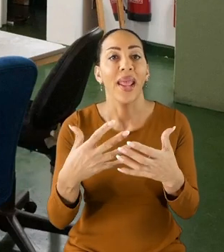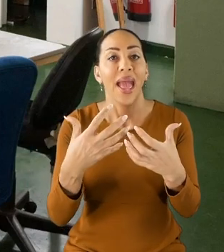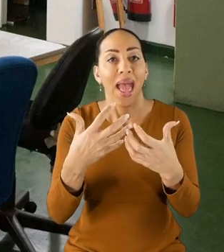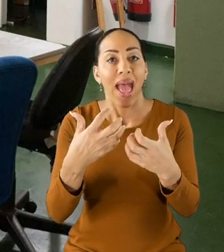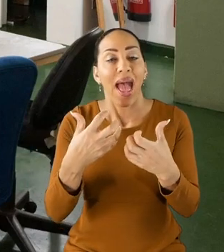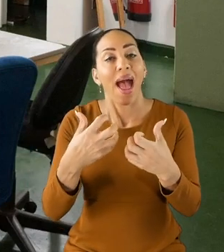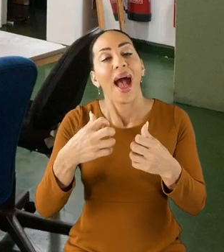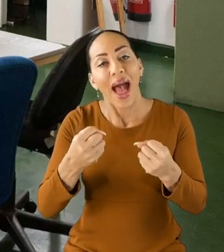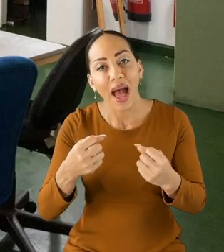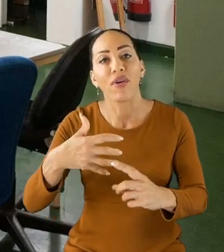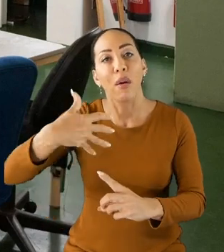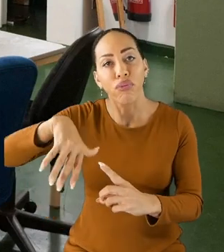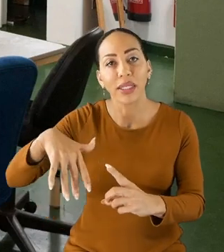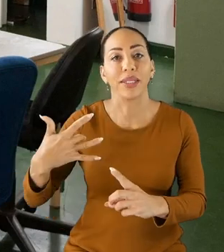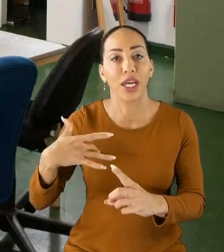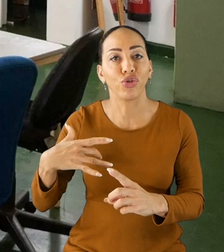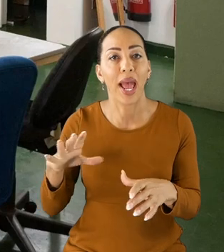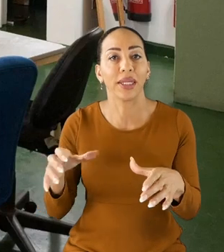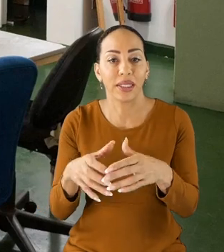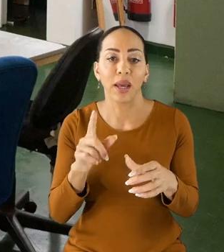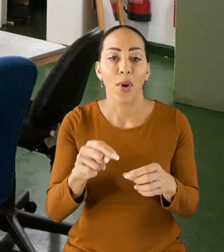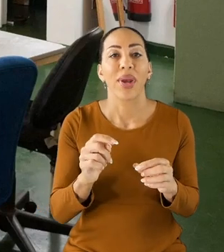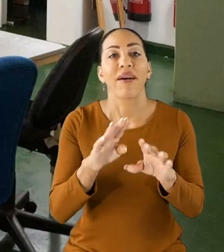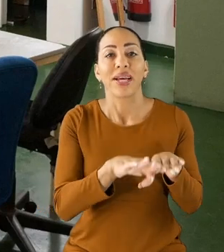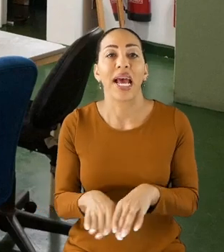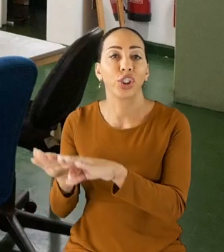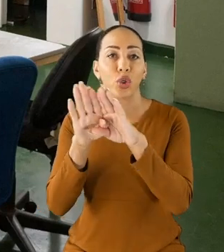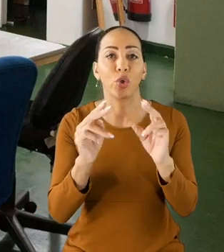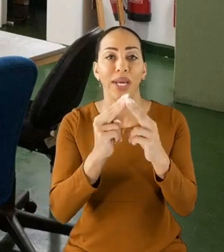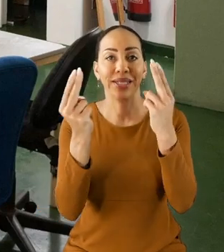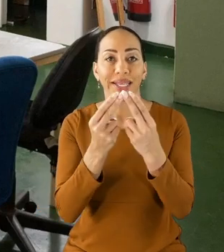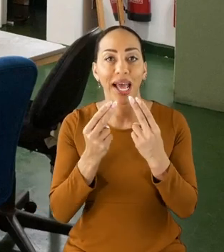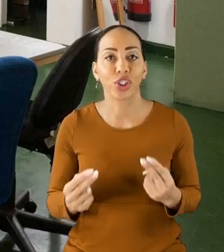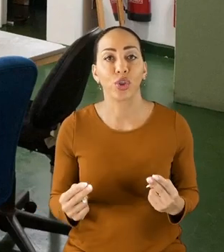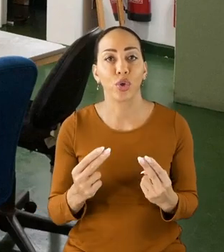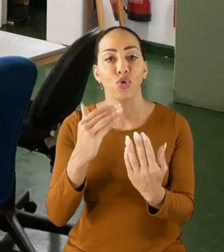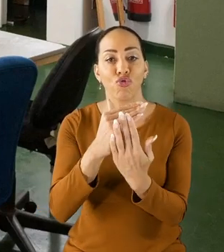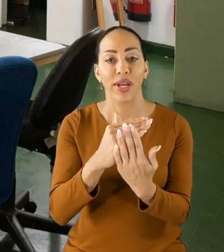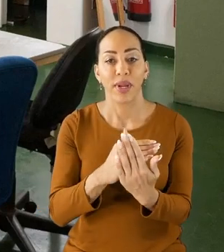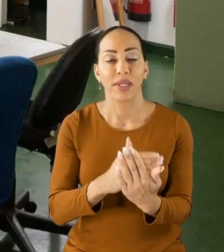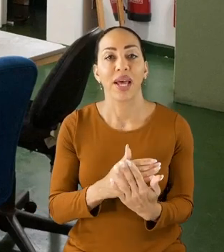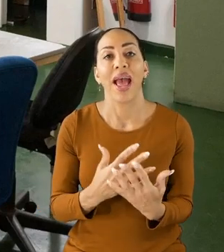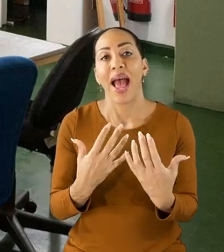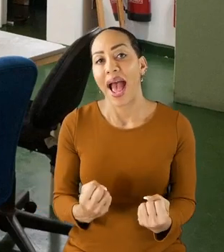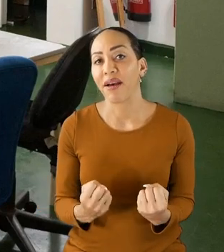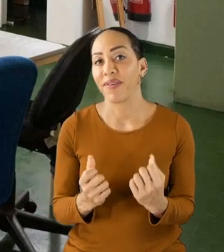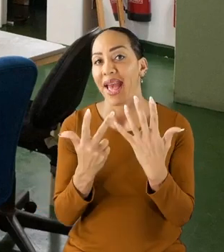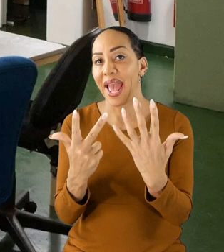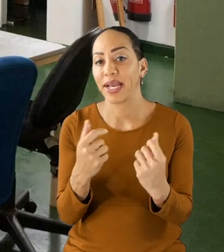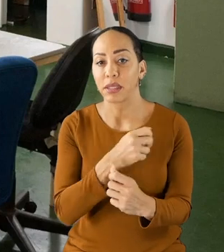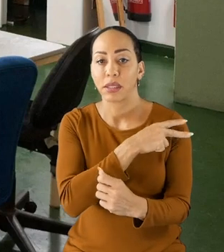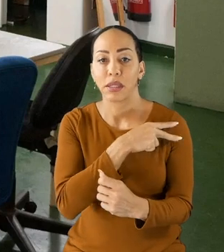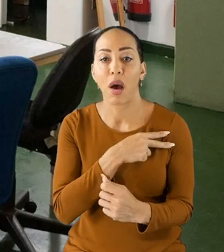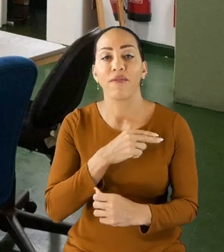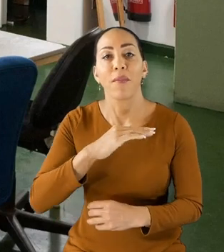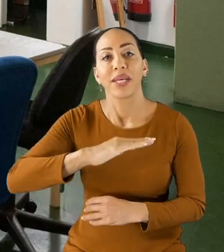we have a Brighton address, but we have a national and international remit. And we have a staff team of 8 across the country, from the South